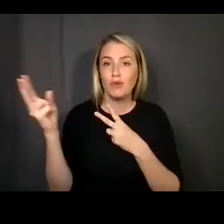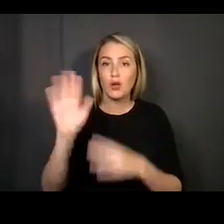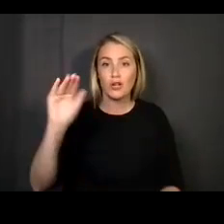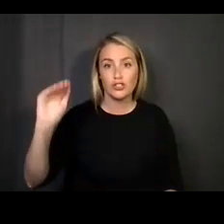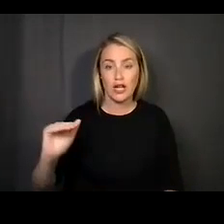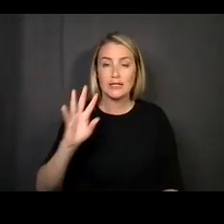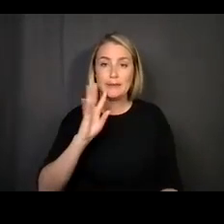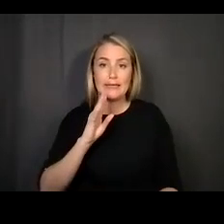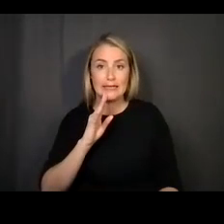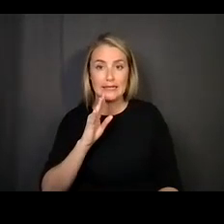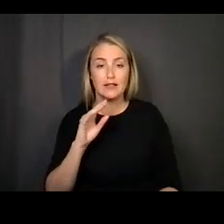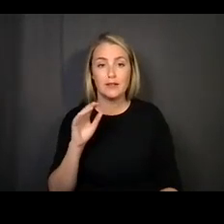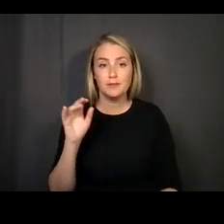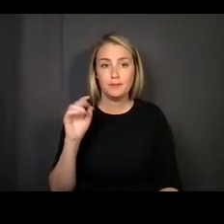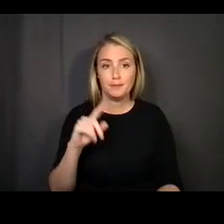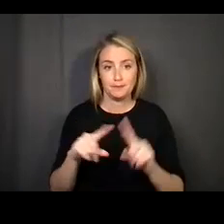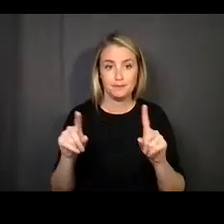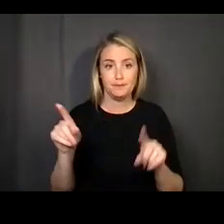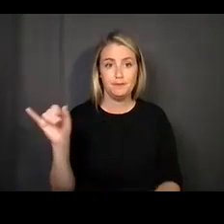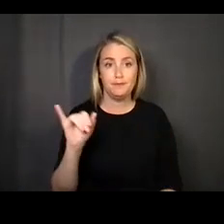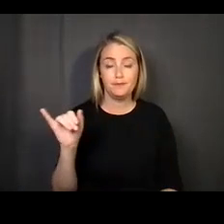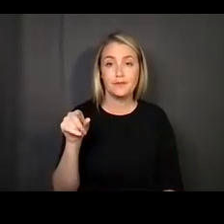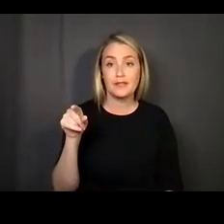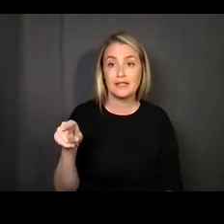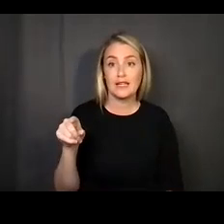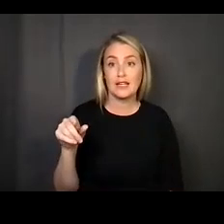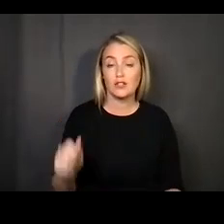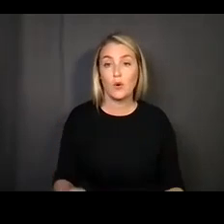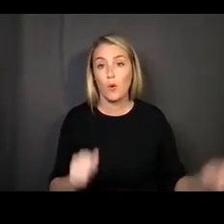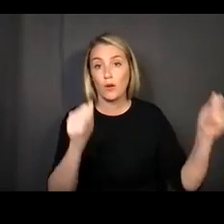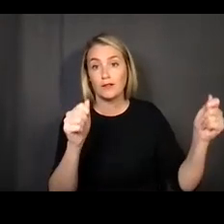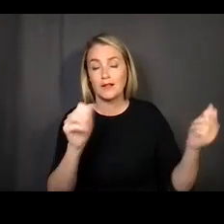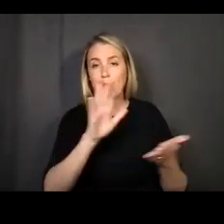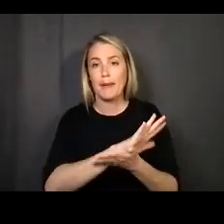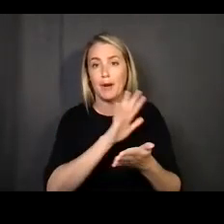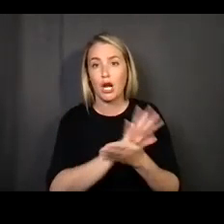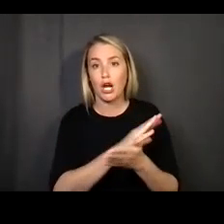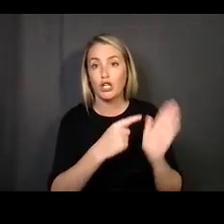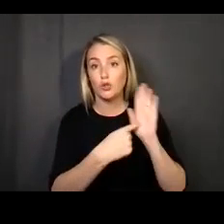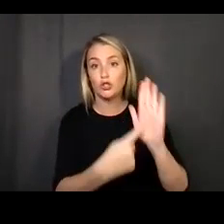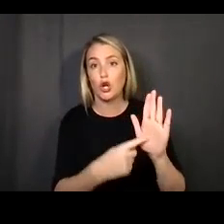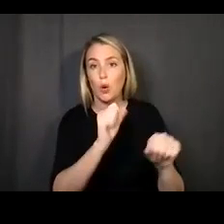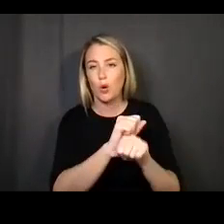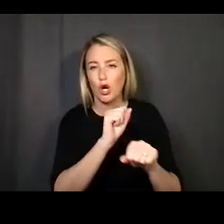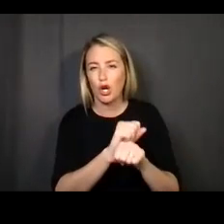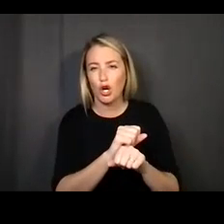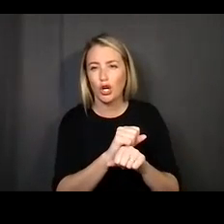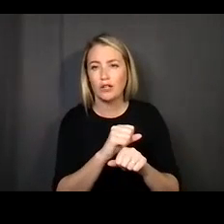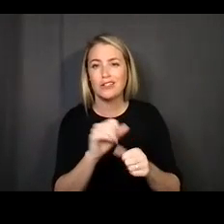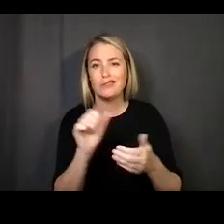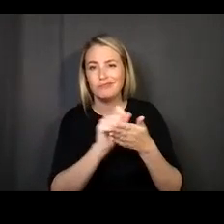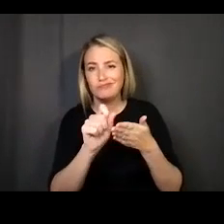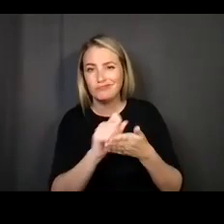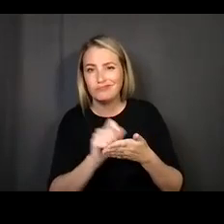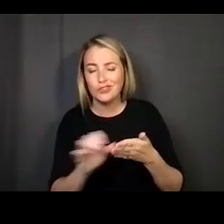grabar o speaking, subir but al you can niño also mientras have them está hold hablando, up pero también their puede hacer paper to que show their work. sostengan They just su do their trabajo best para